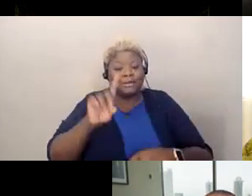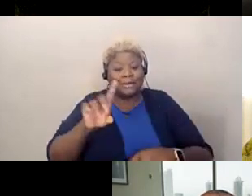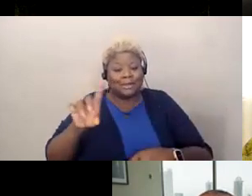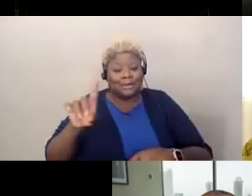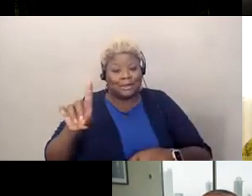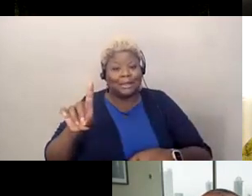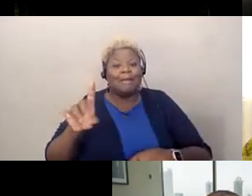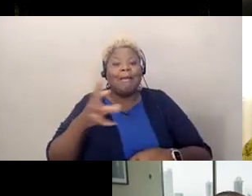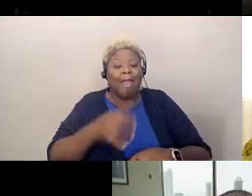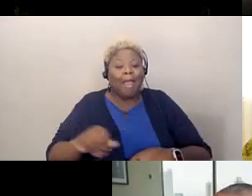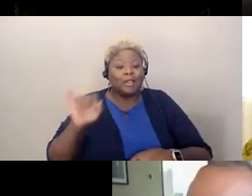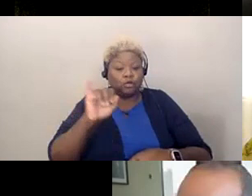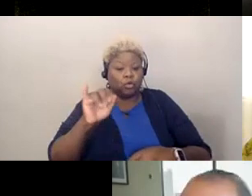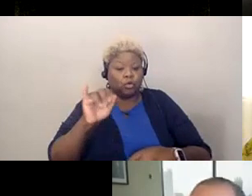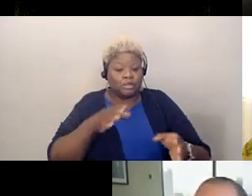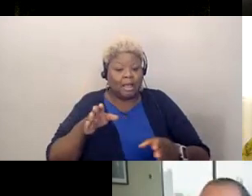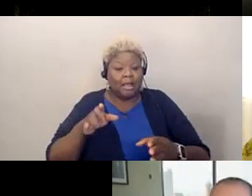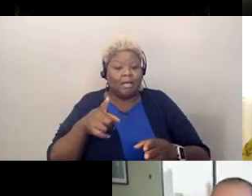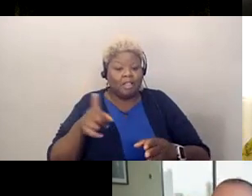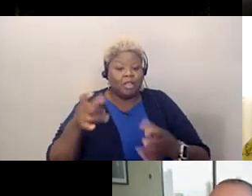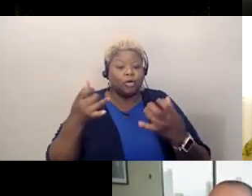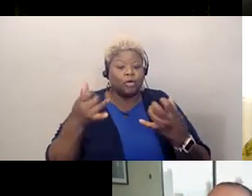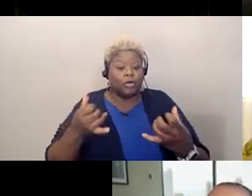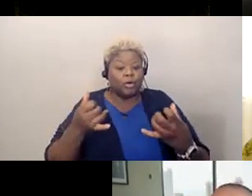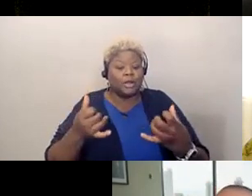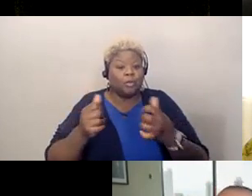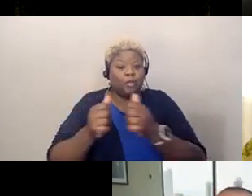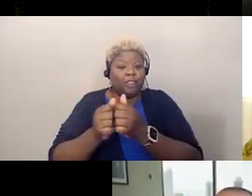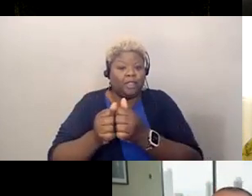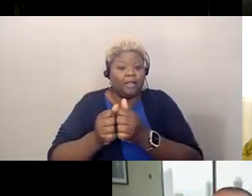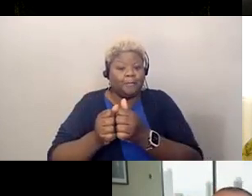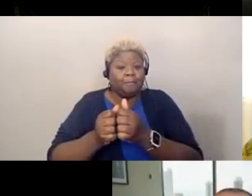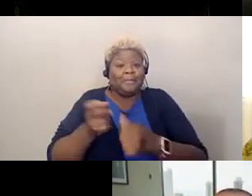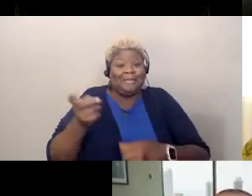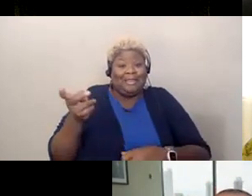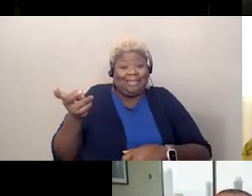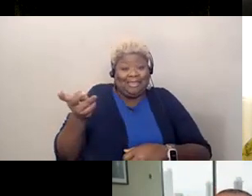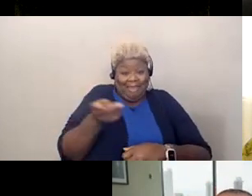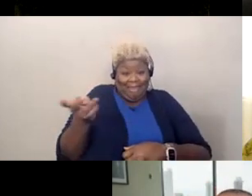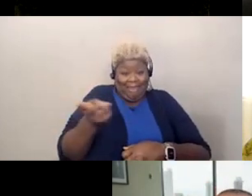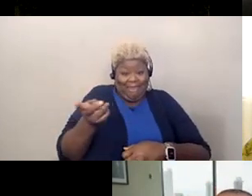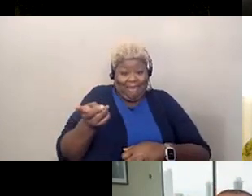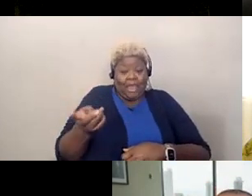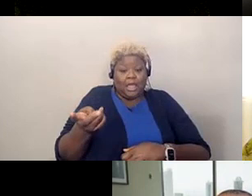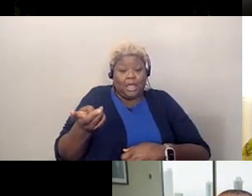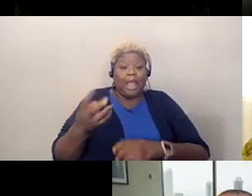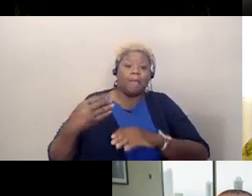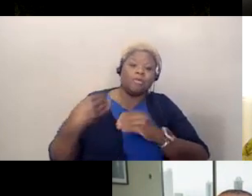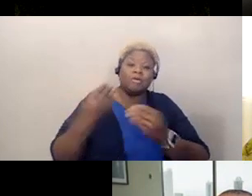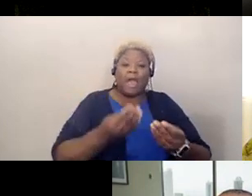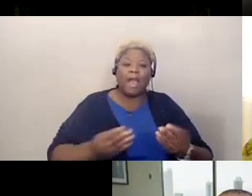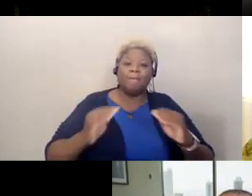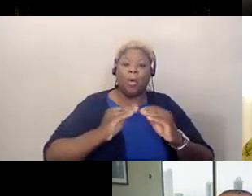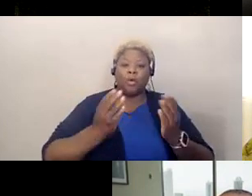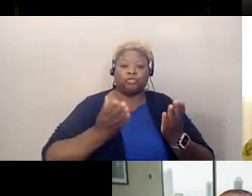health plan that they are currently with, so that they can provide additional